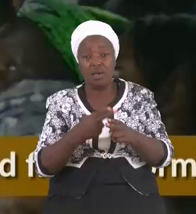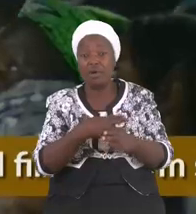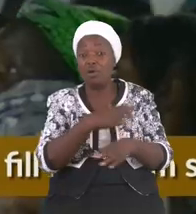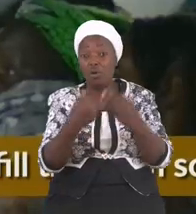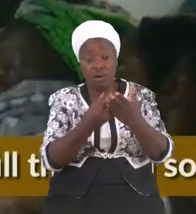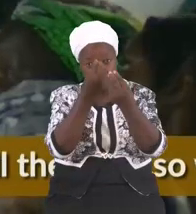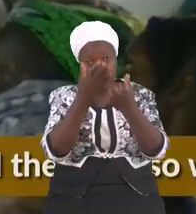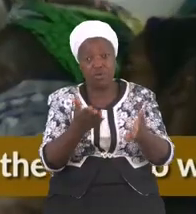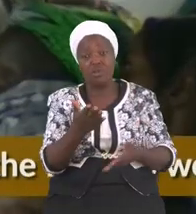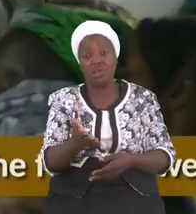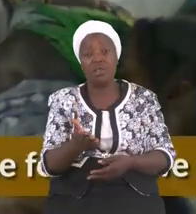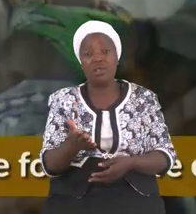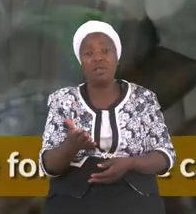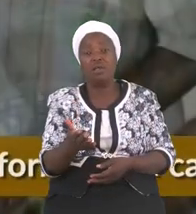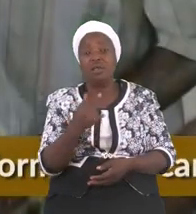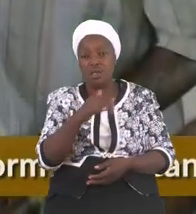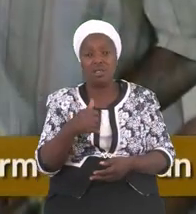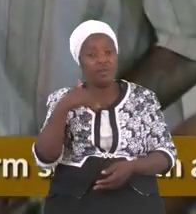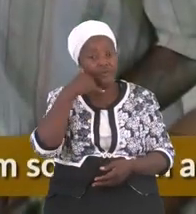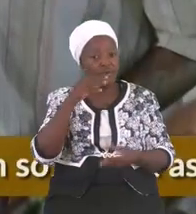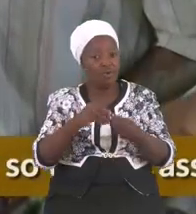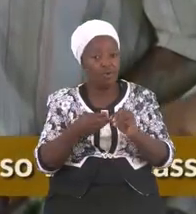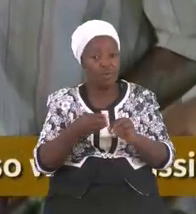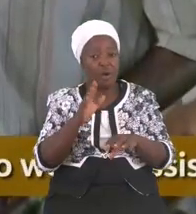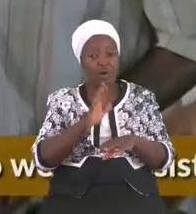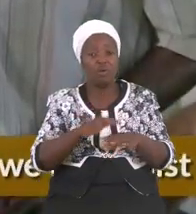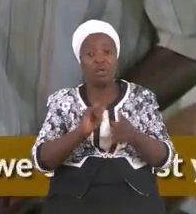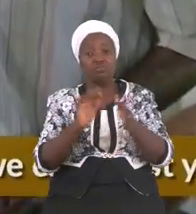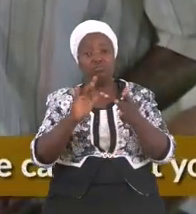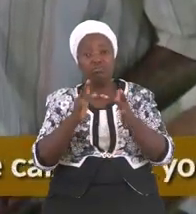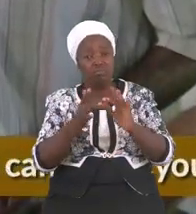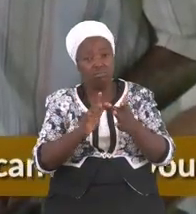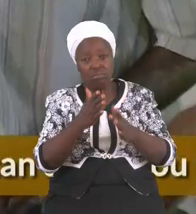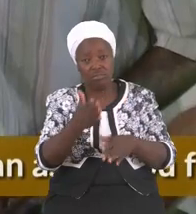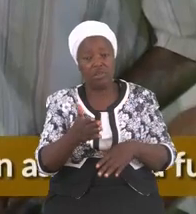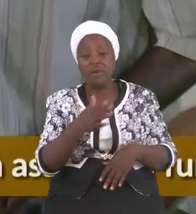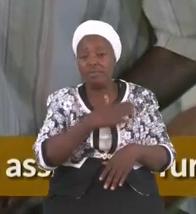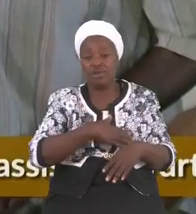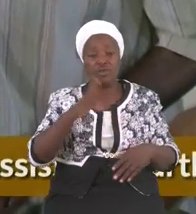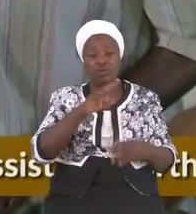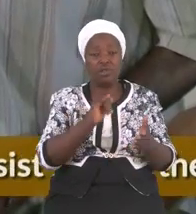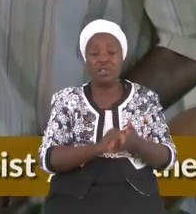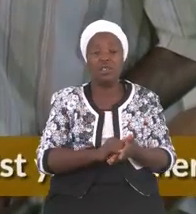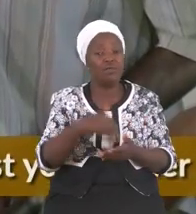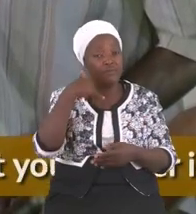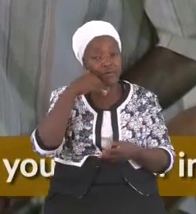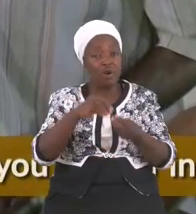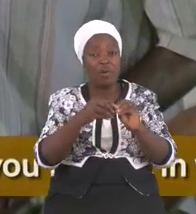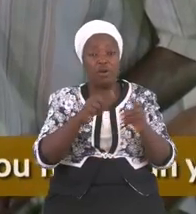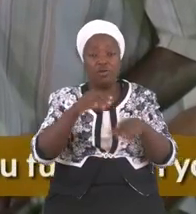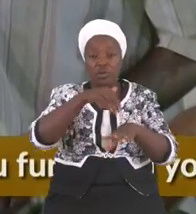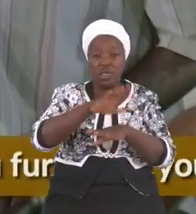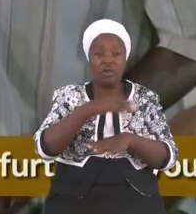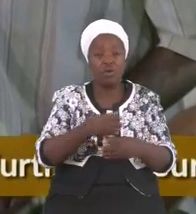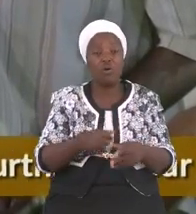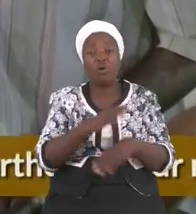there. Use that phone number to send your information by